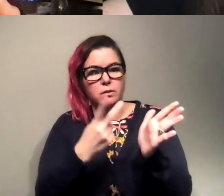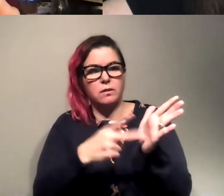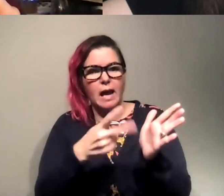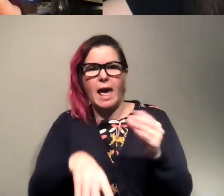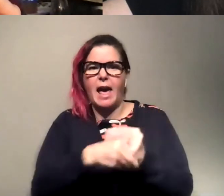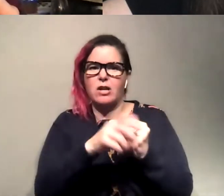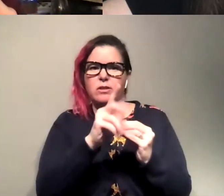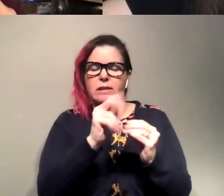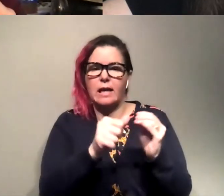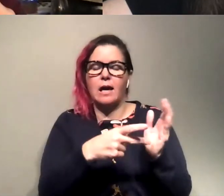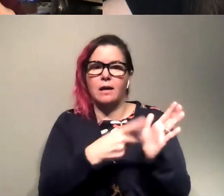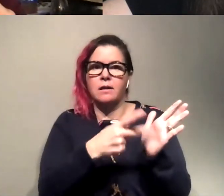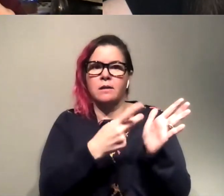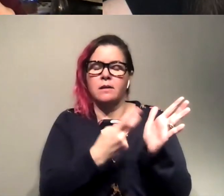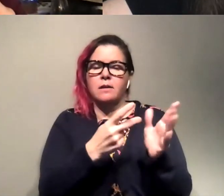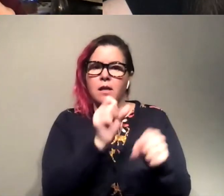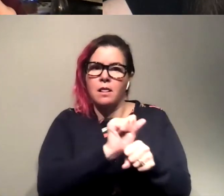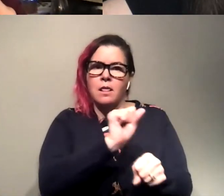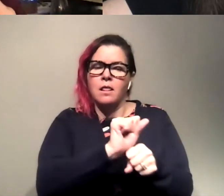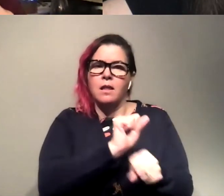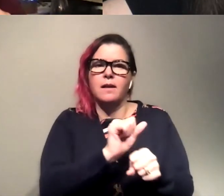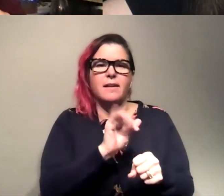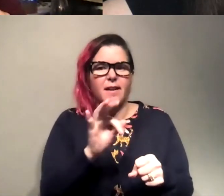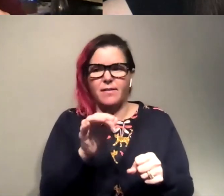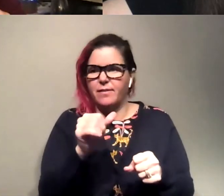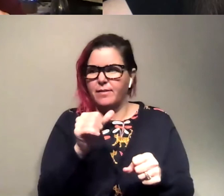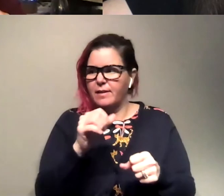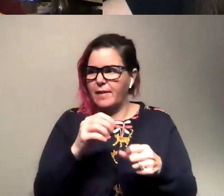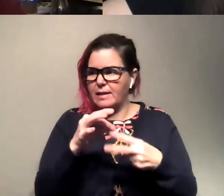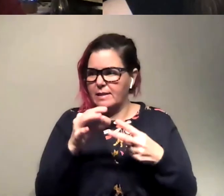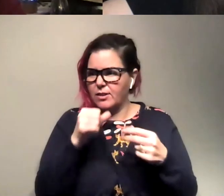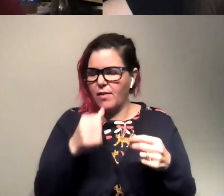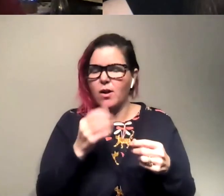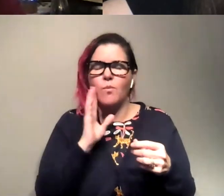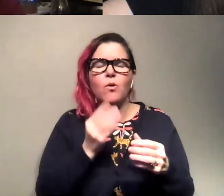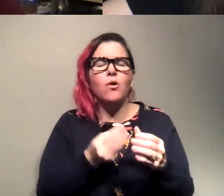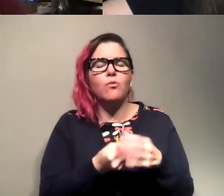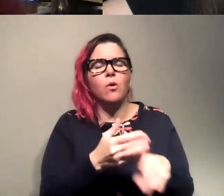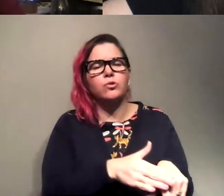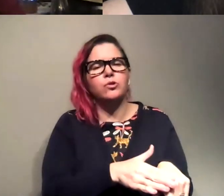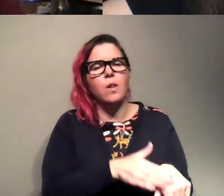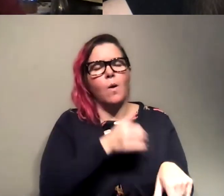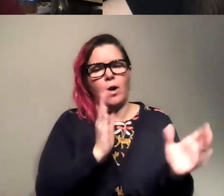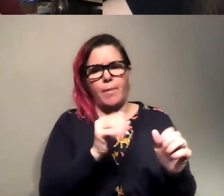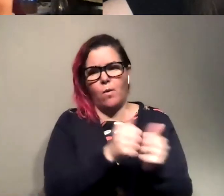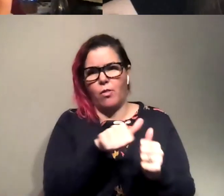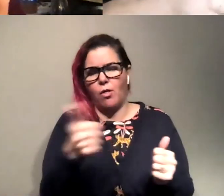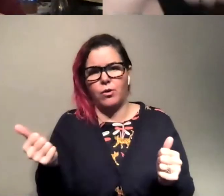DNA. And so if the selection isn't there, you're going to grow slower if you're that bacteria with that. So you might